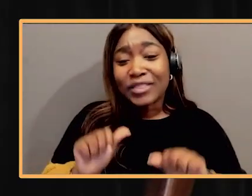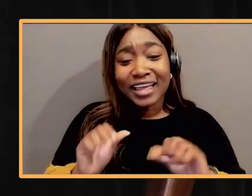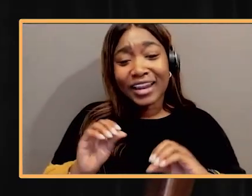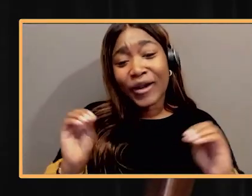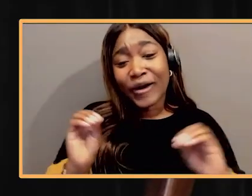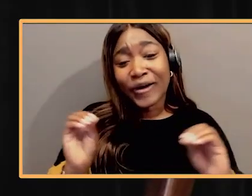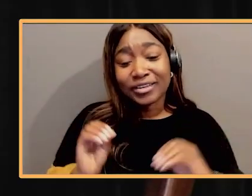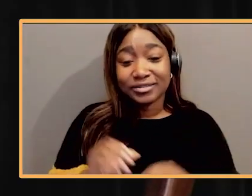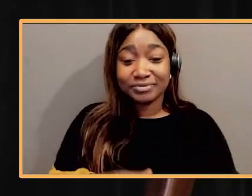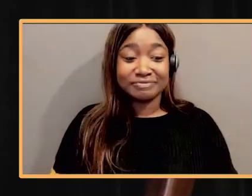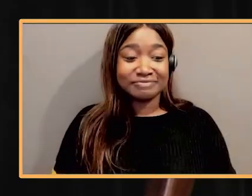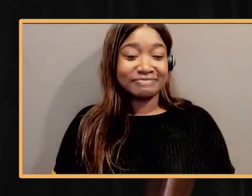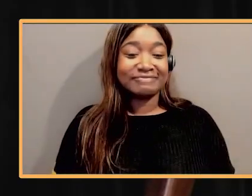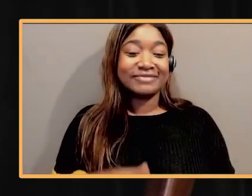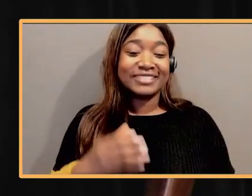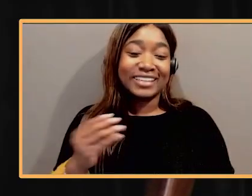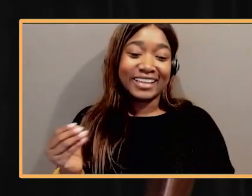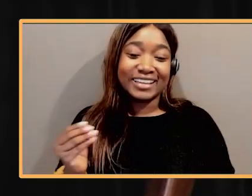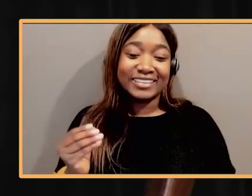and